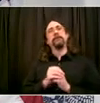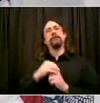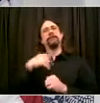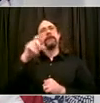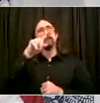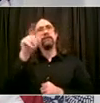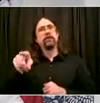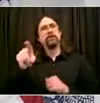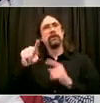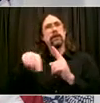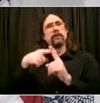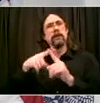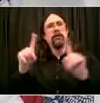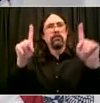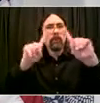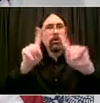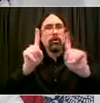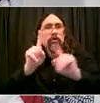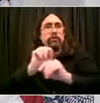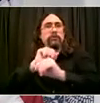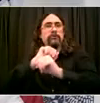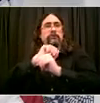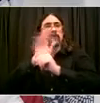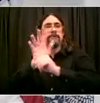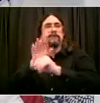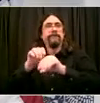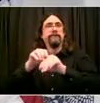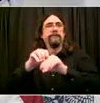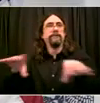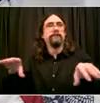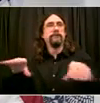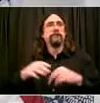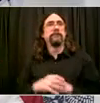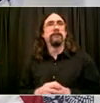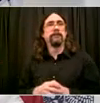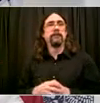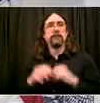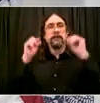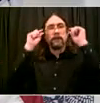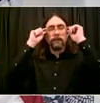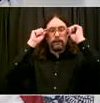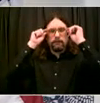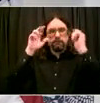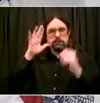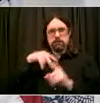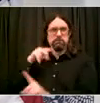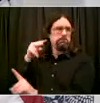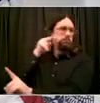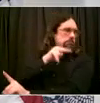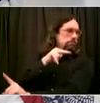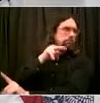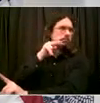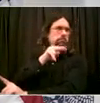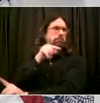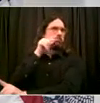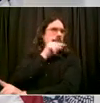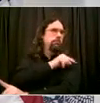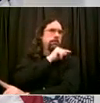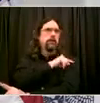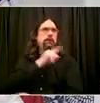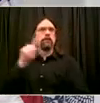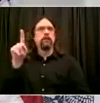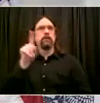neighborhoods popping back up again. I want to ask you how frustrating that might be for you to see. I know the focus is, again, on